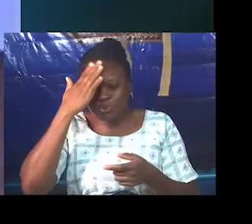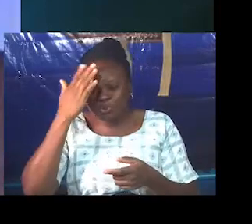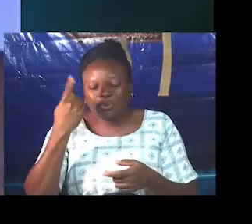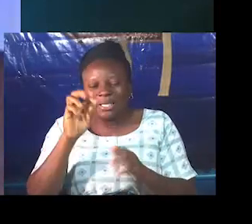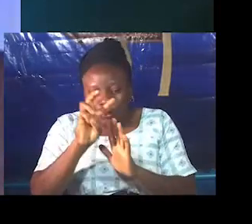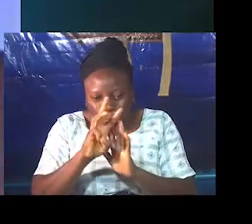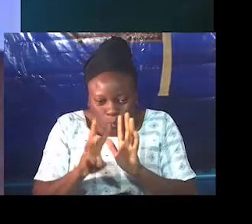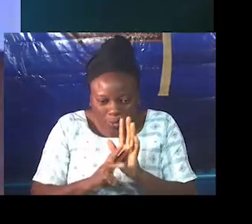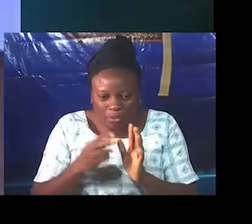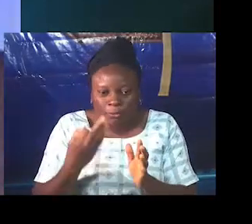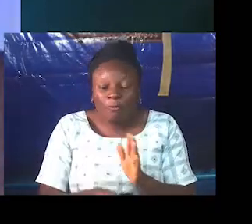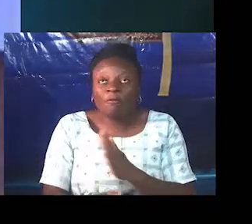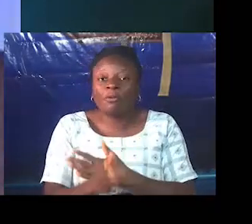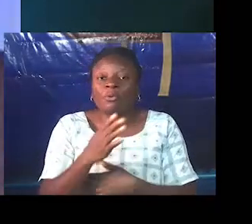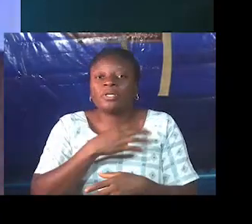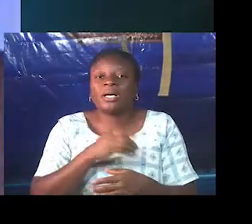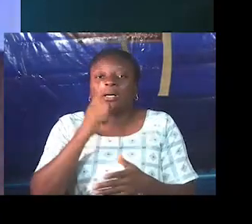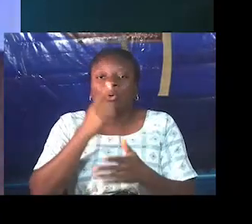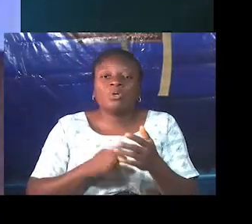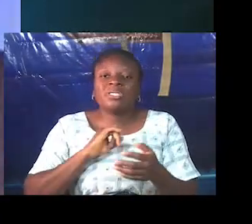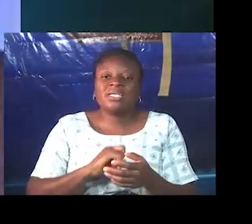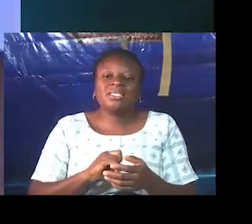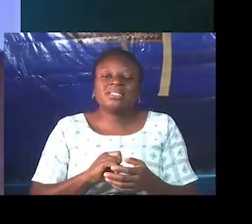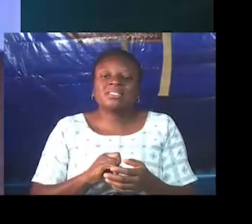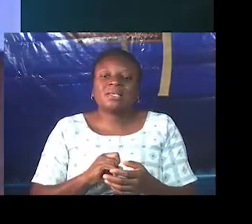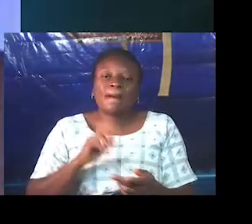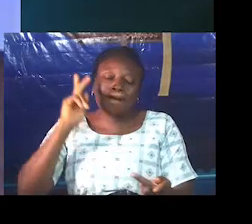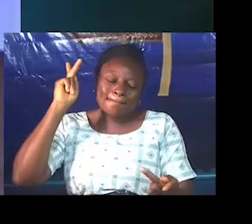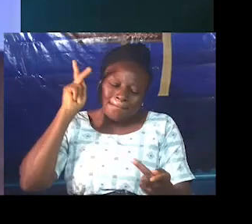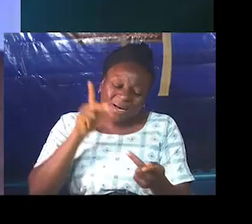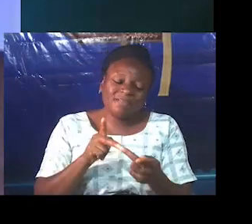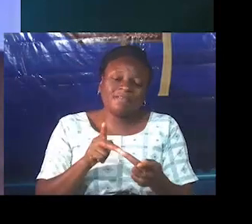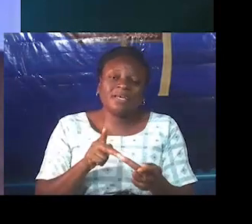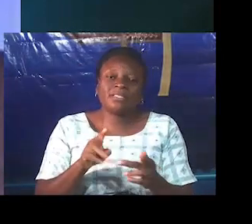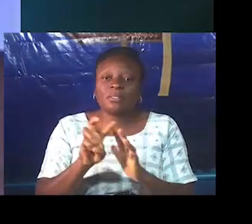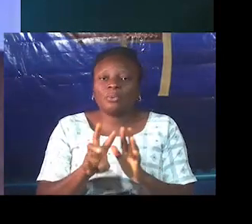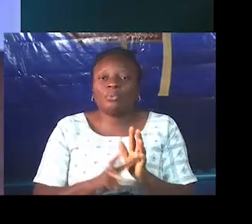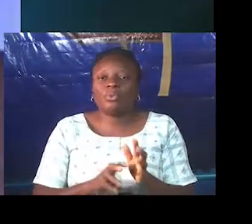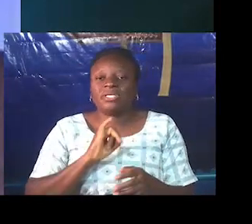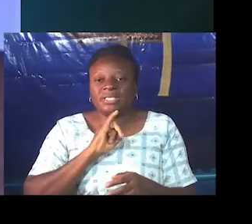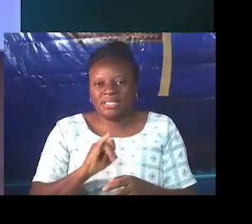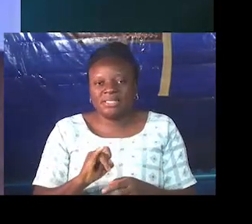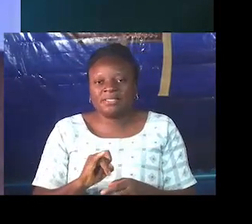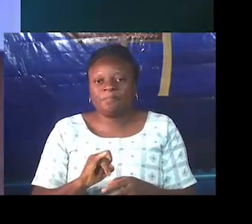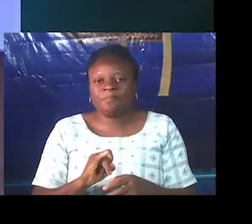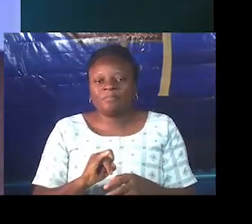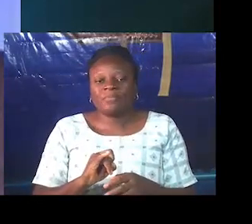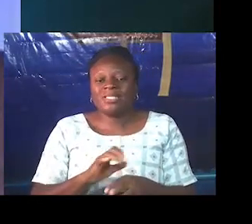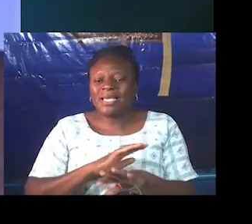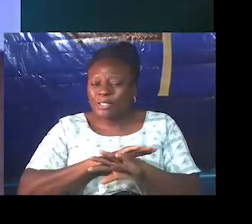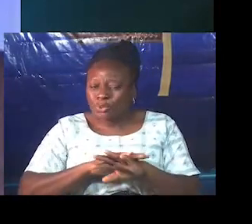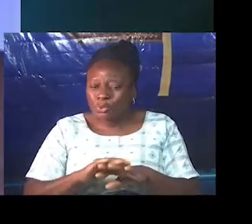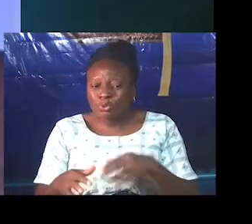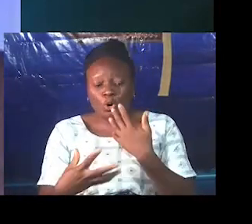perfect. A Living Bible, the old Living Bible said, don't copy the behavior and customs of this